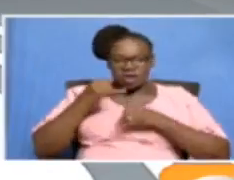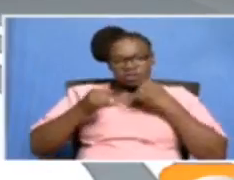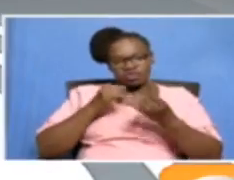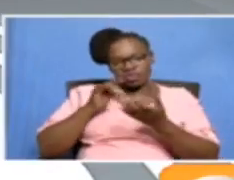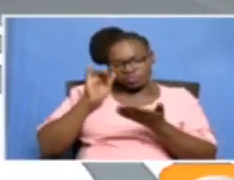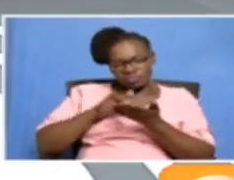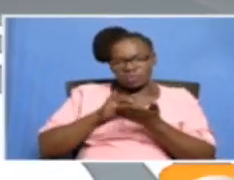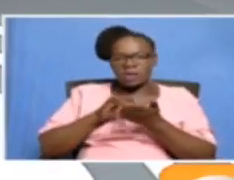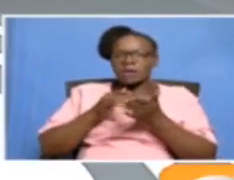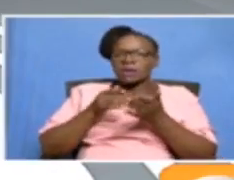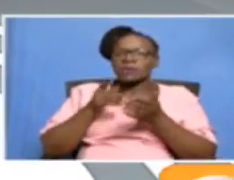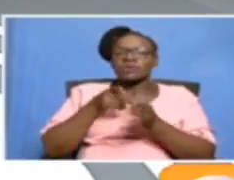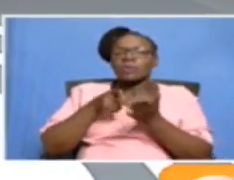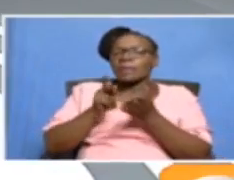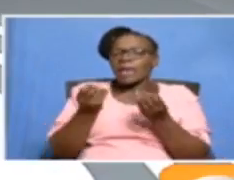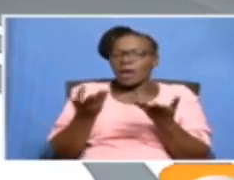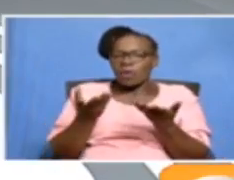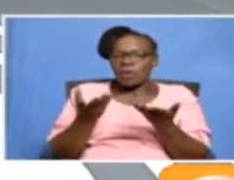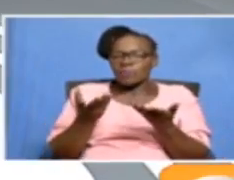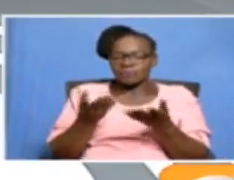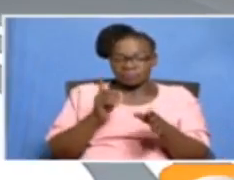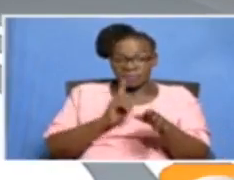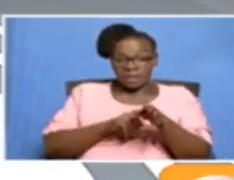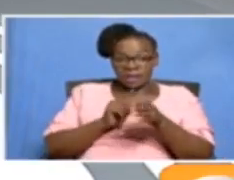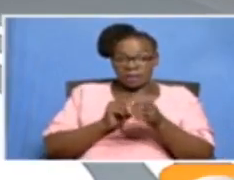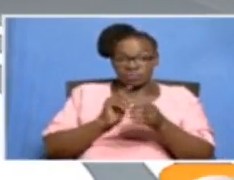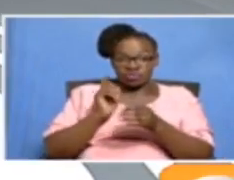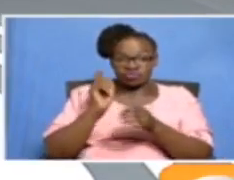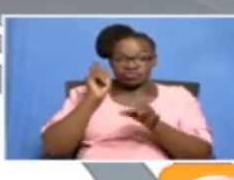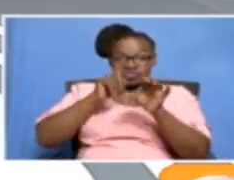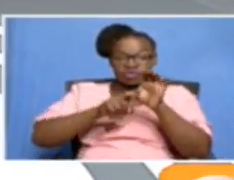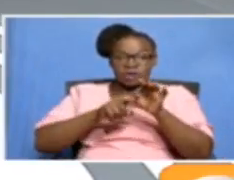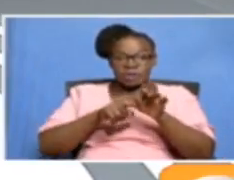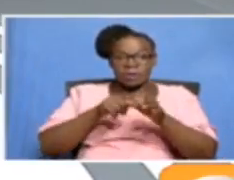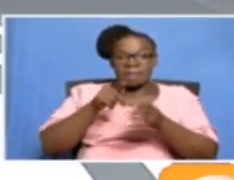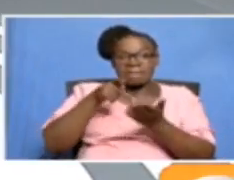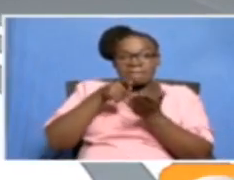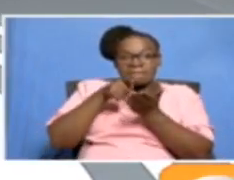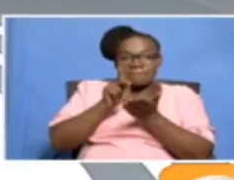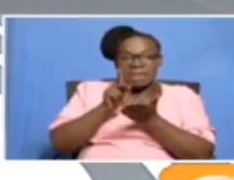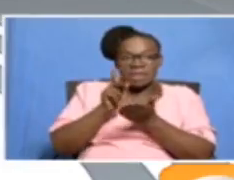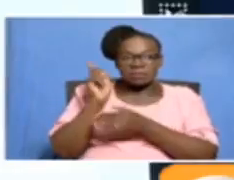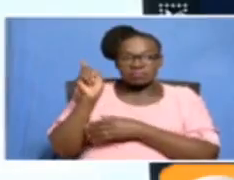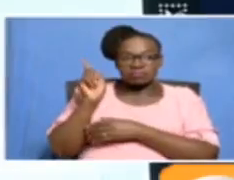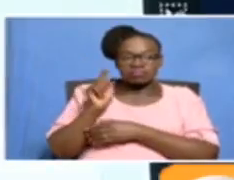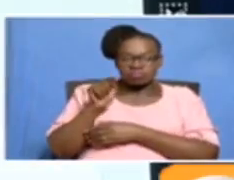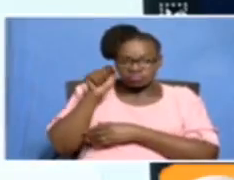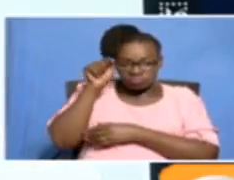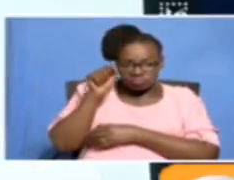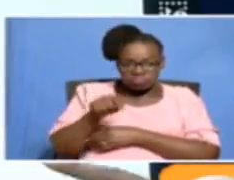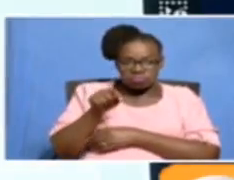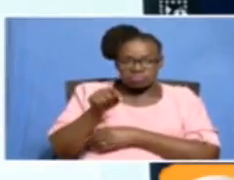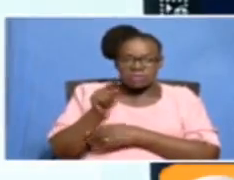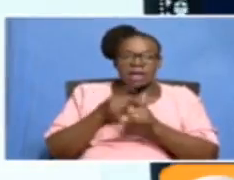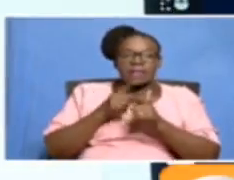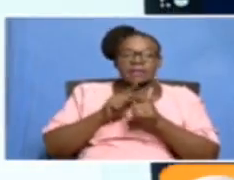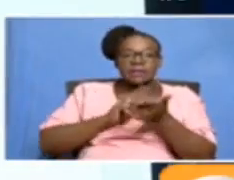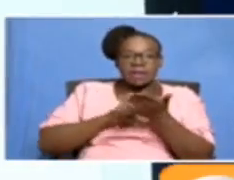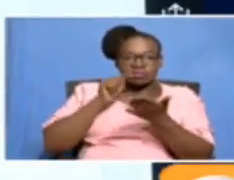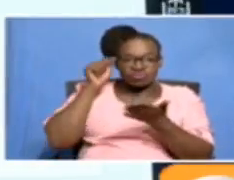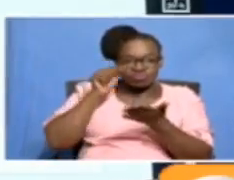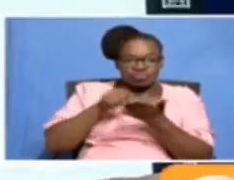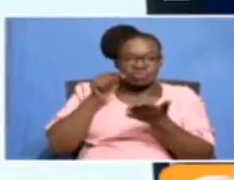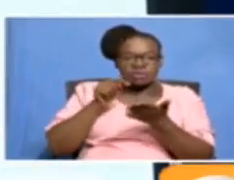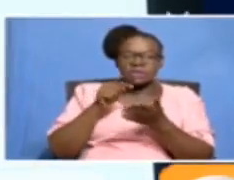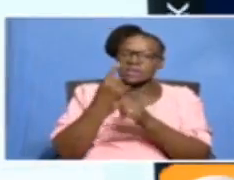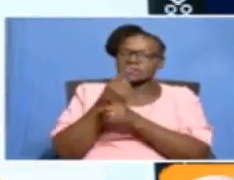how do you get to pay for all this content? Well, you go right up here to the pay tab, click on that, and you have a number of options that are